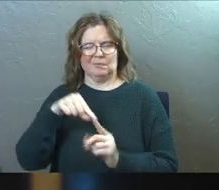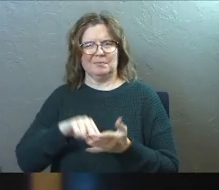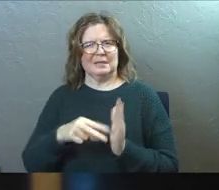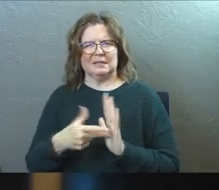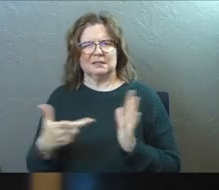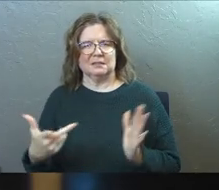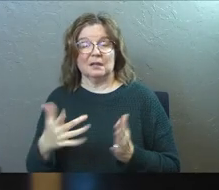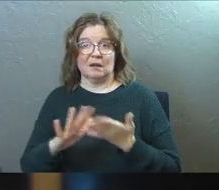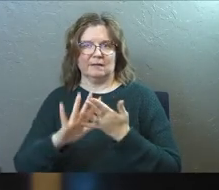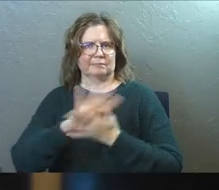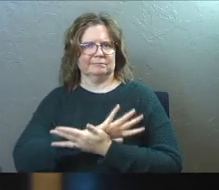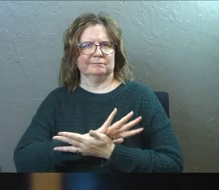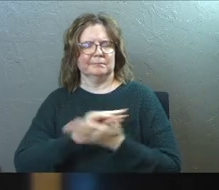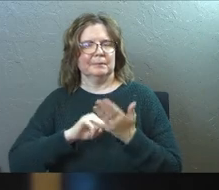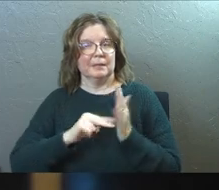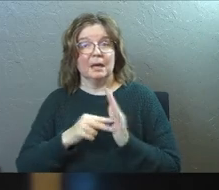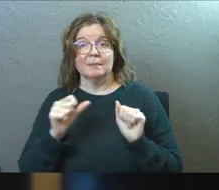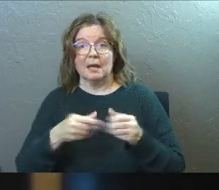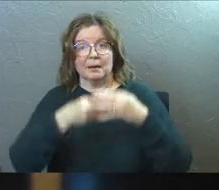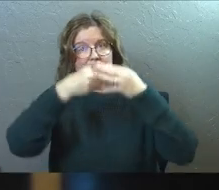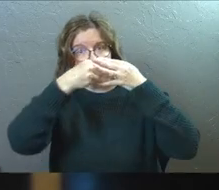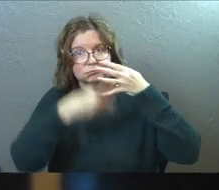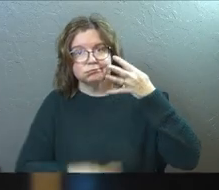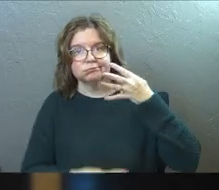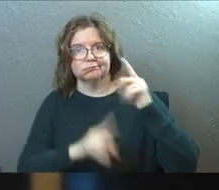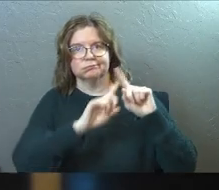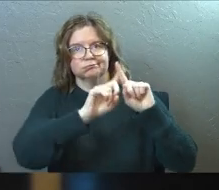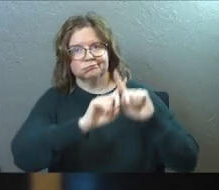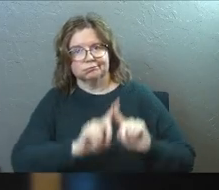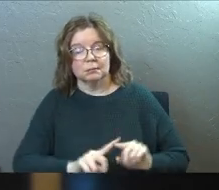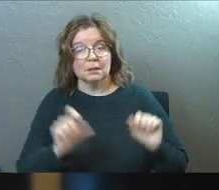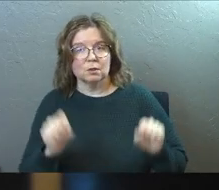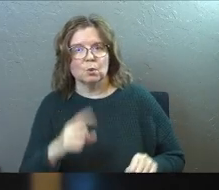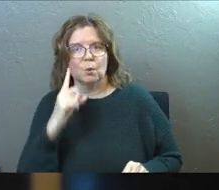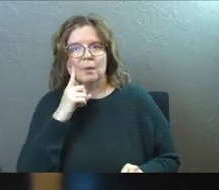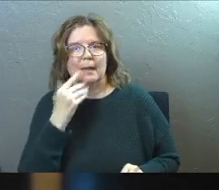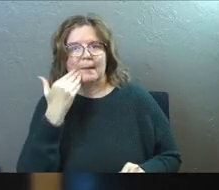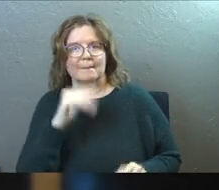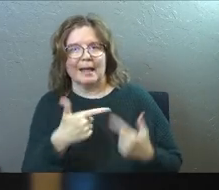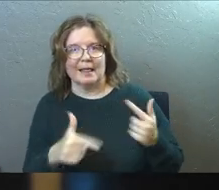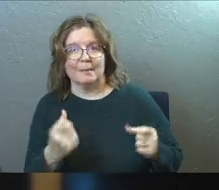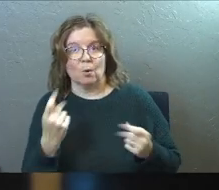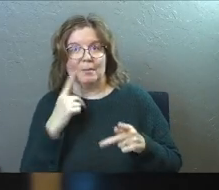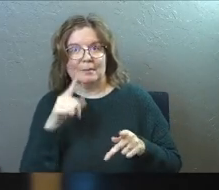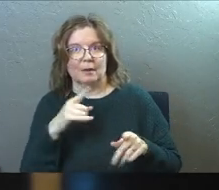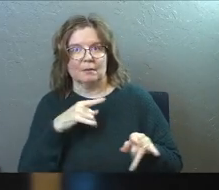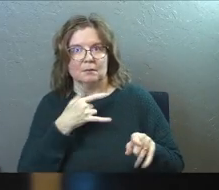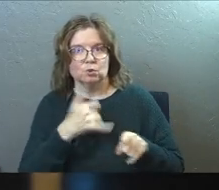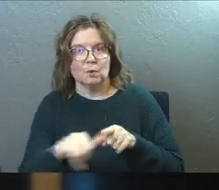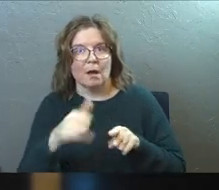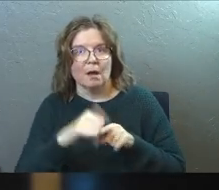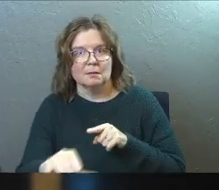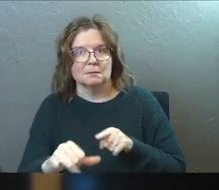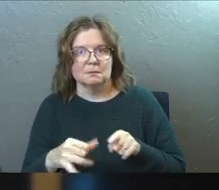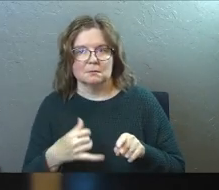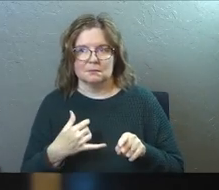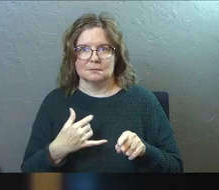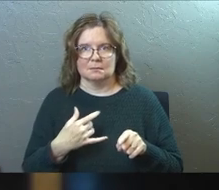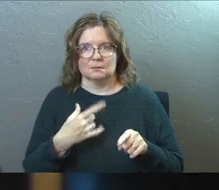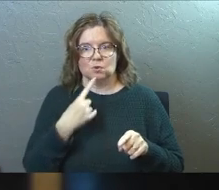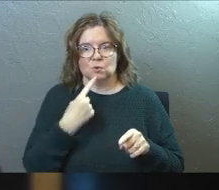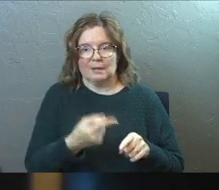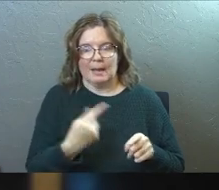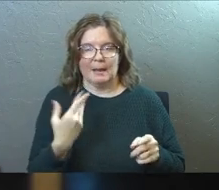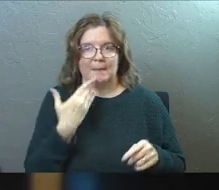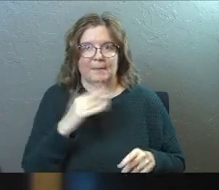again, the question is pretty vague about that. But it can be a lot of things. You think bad language, and there's one word that usually comes to most people's mind, it's to cuss, to swear, right? To